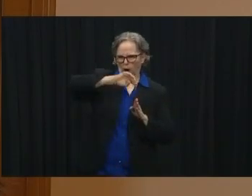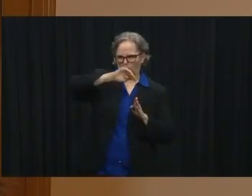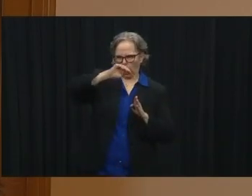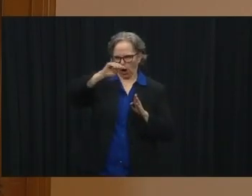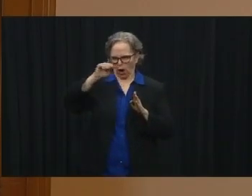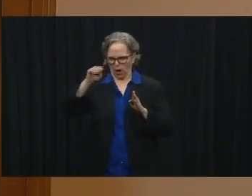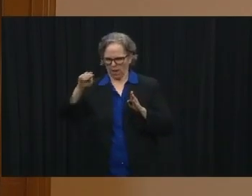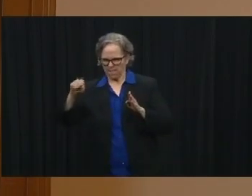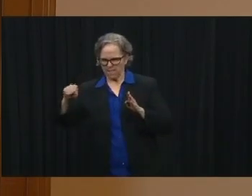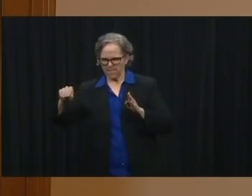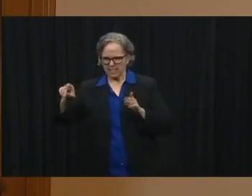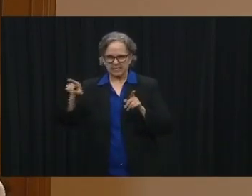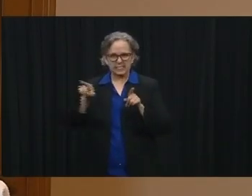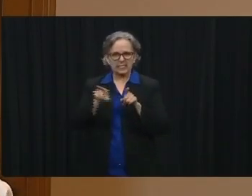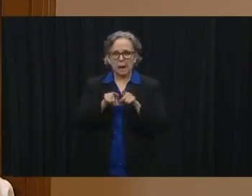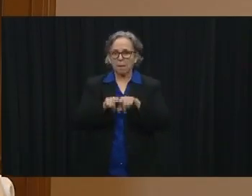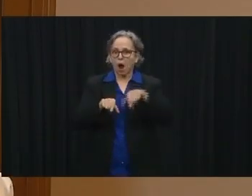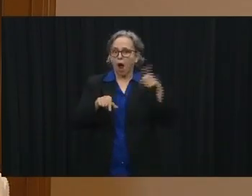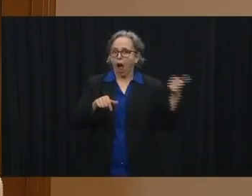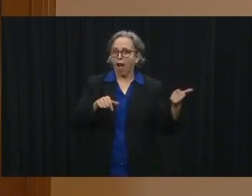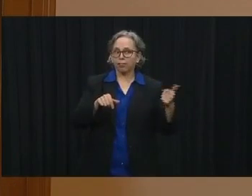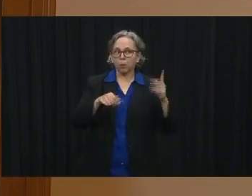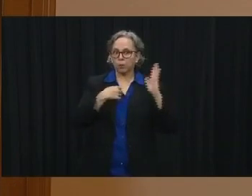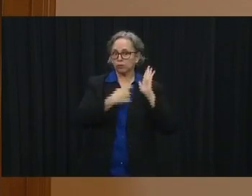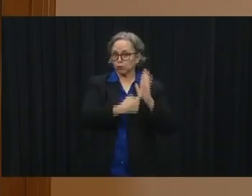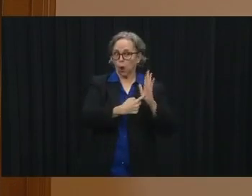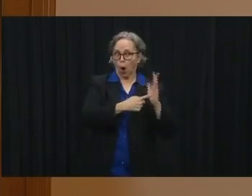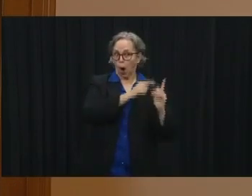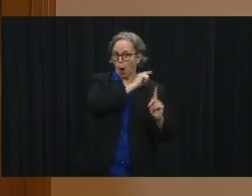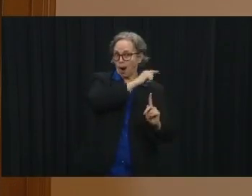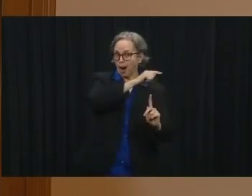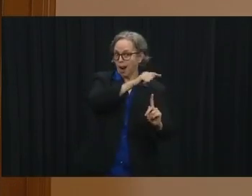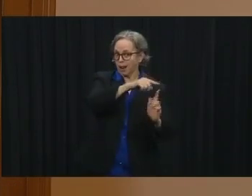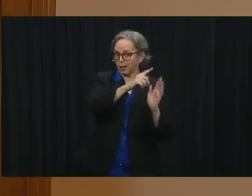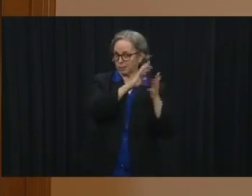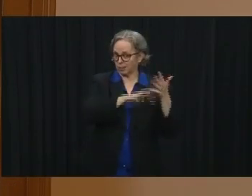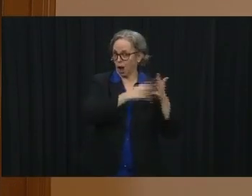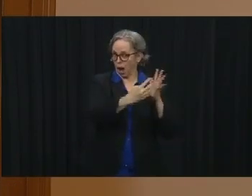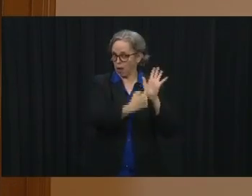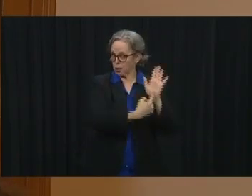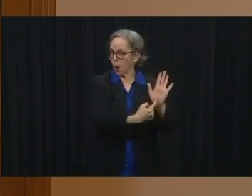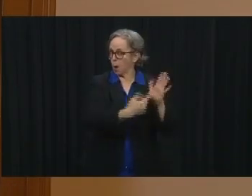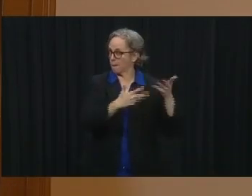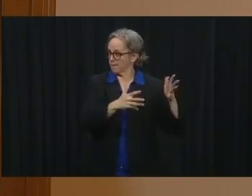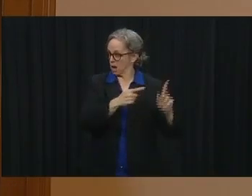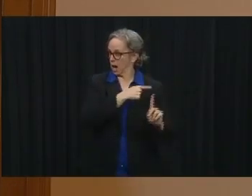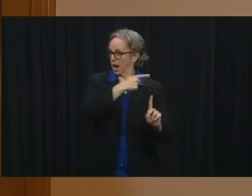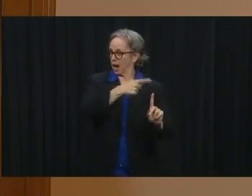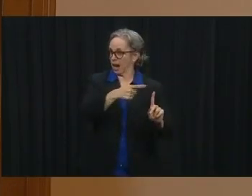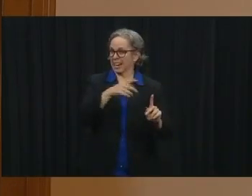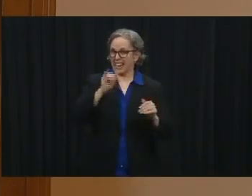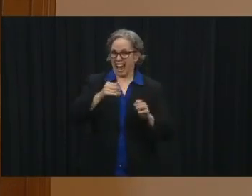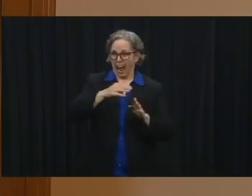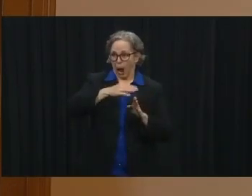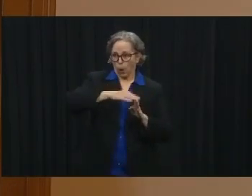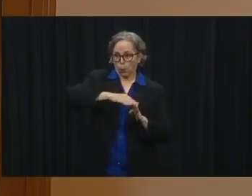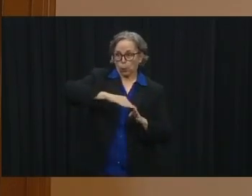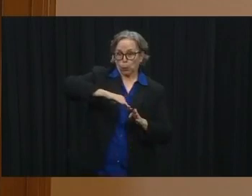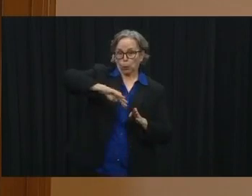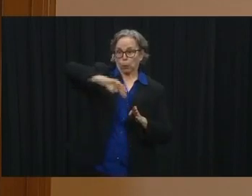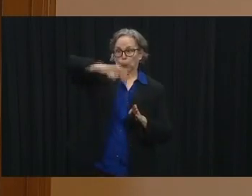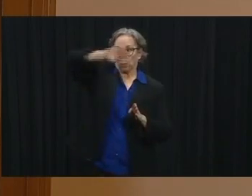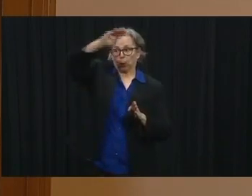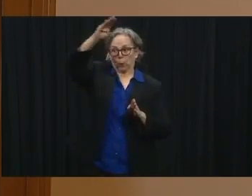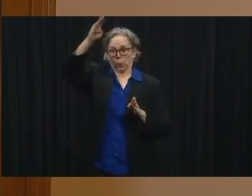you. And it's very important to say that everything you have been doing, this would have been